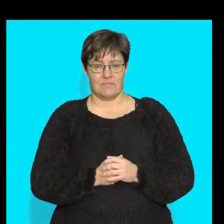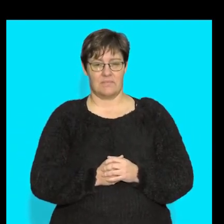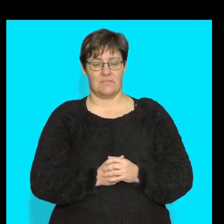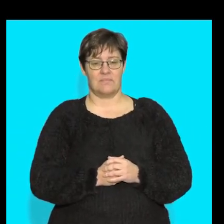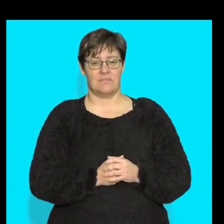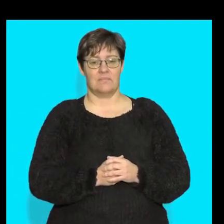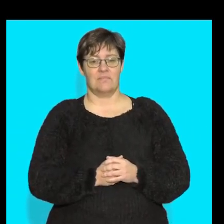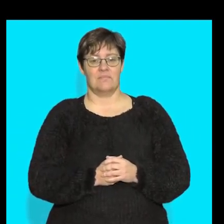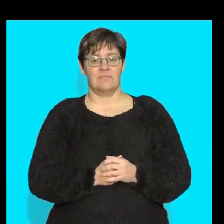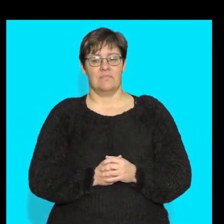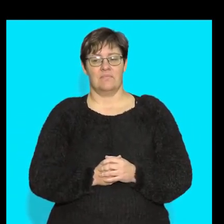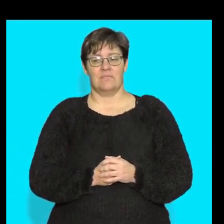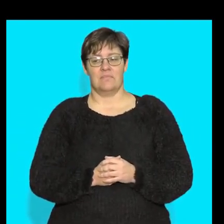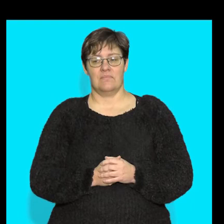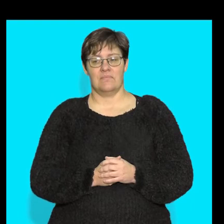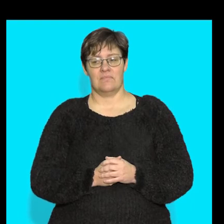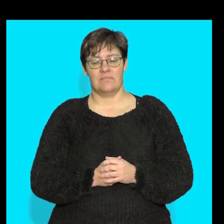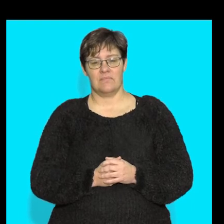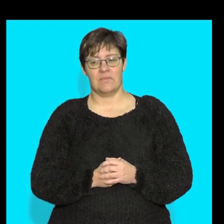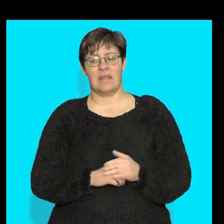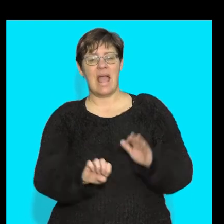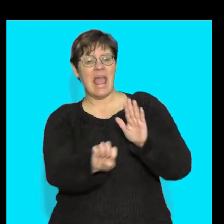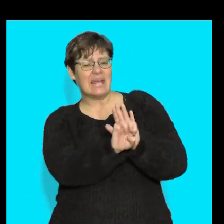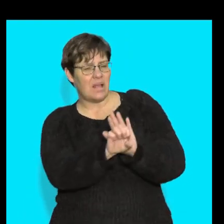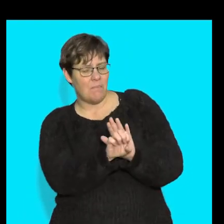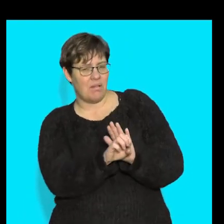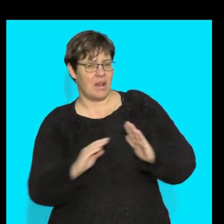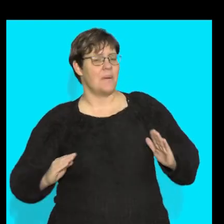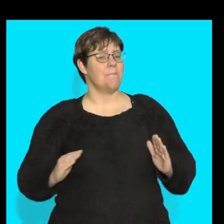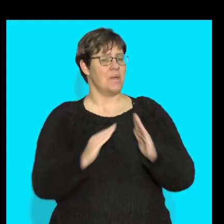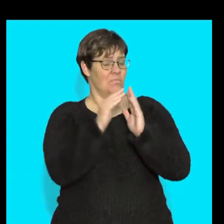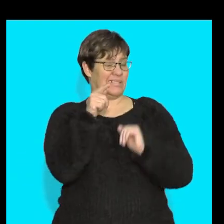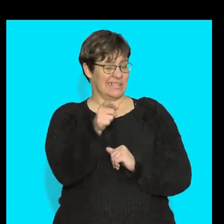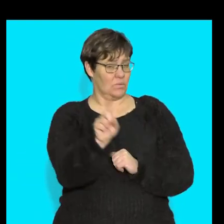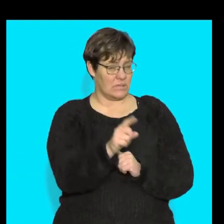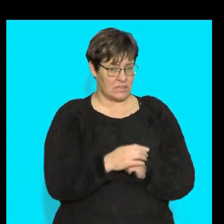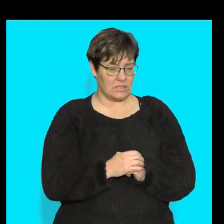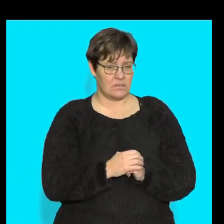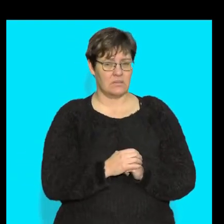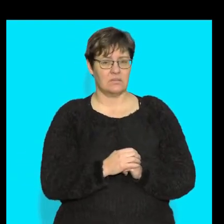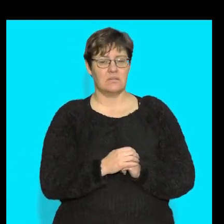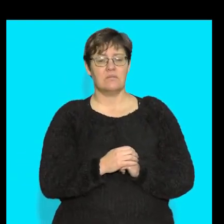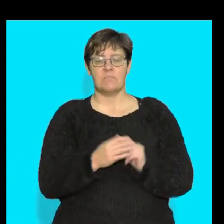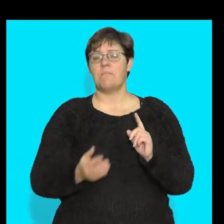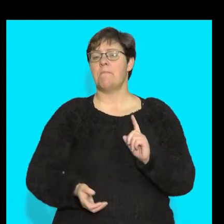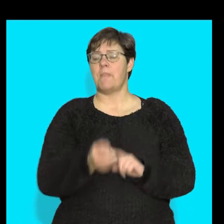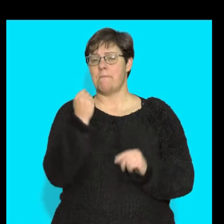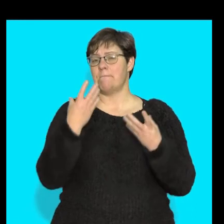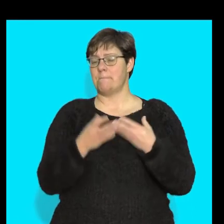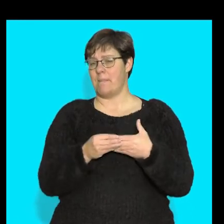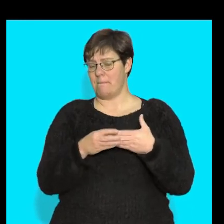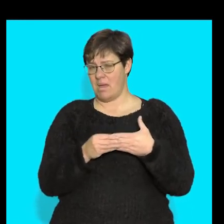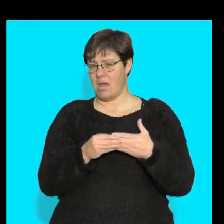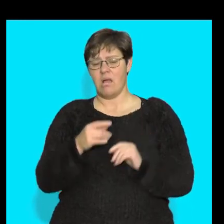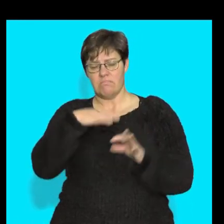investment. Now, an example of a pyramid scheme is there's a founding member who decides to